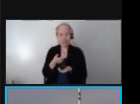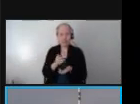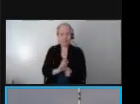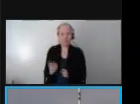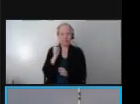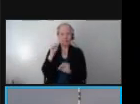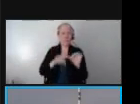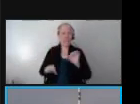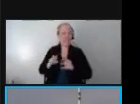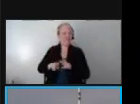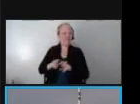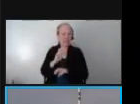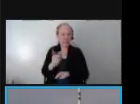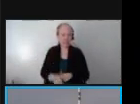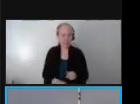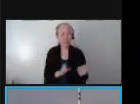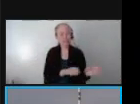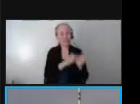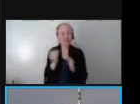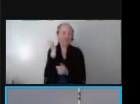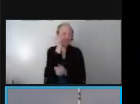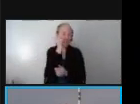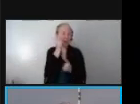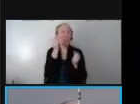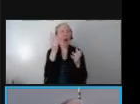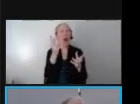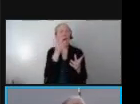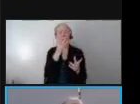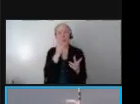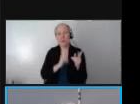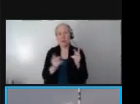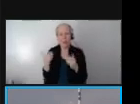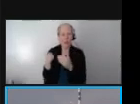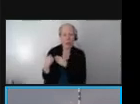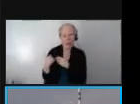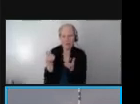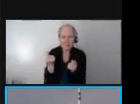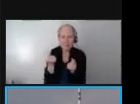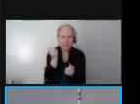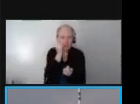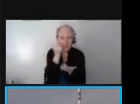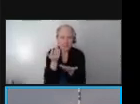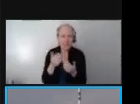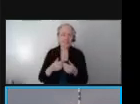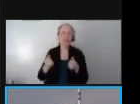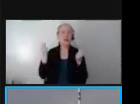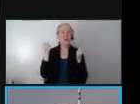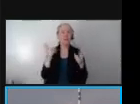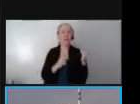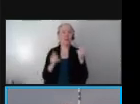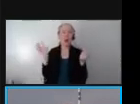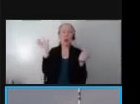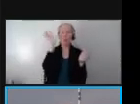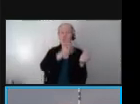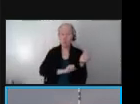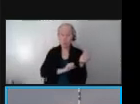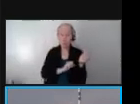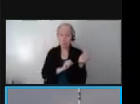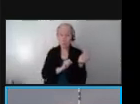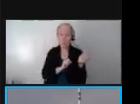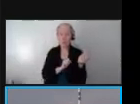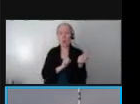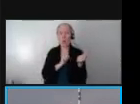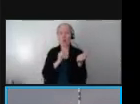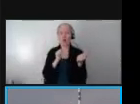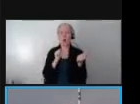Menstruation. So I get a lot of questions on menstruation. I think the first assumption a lot of folks make is that all women have